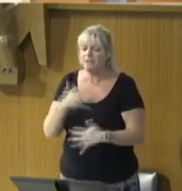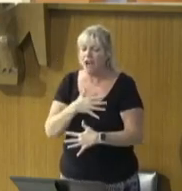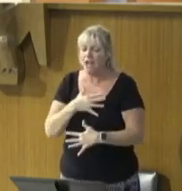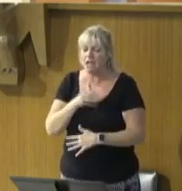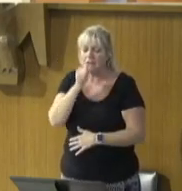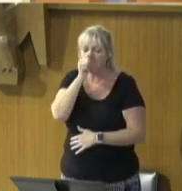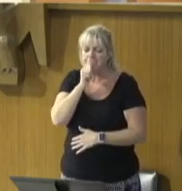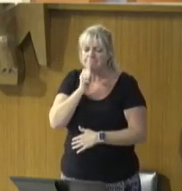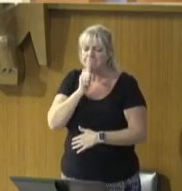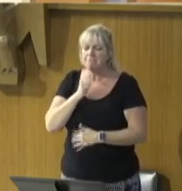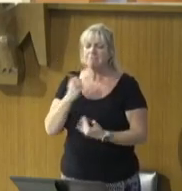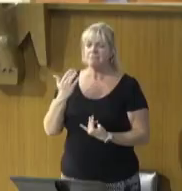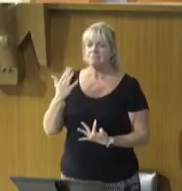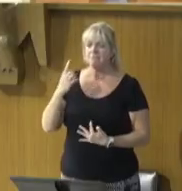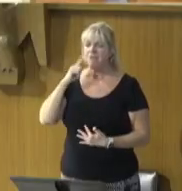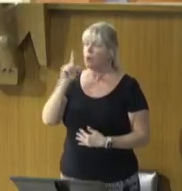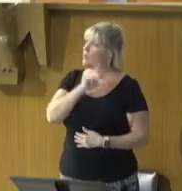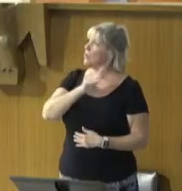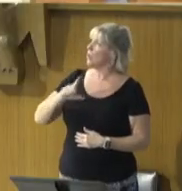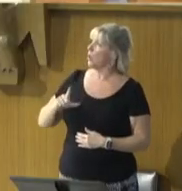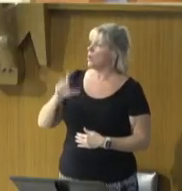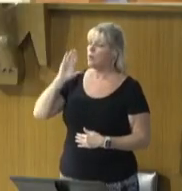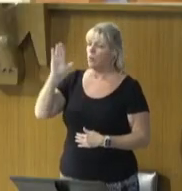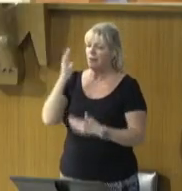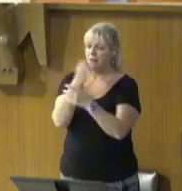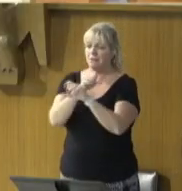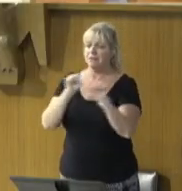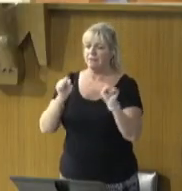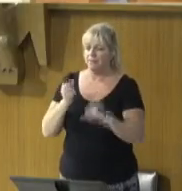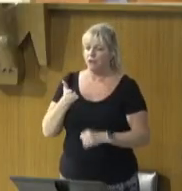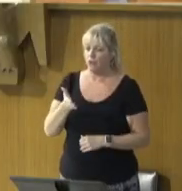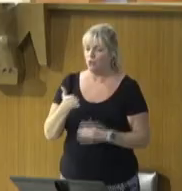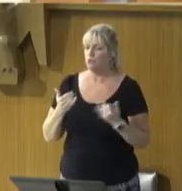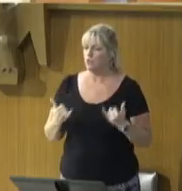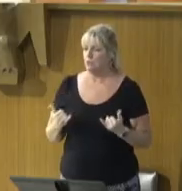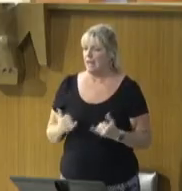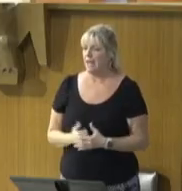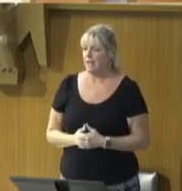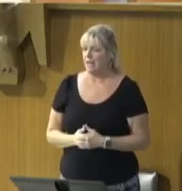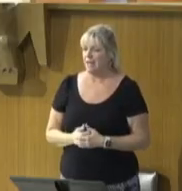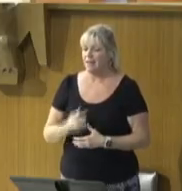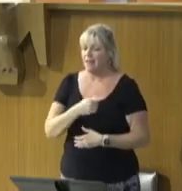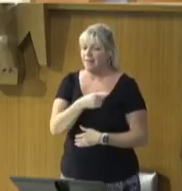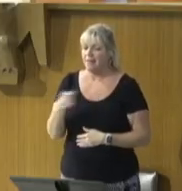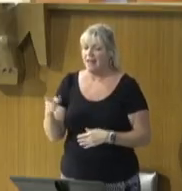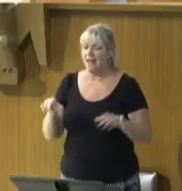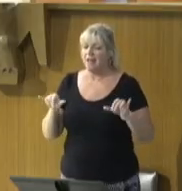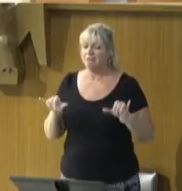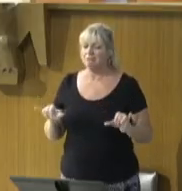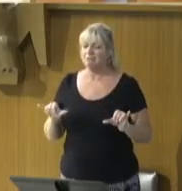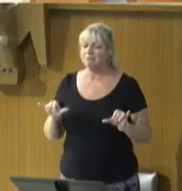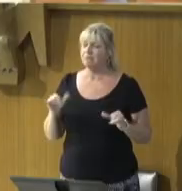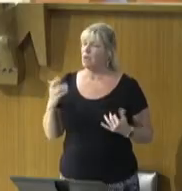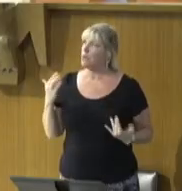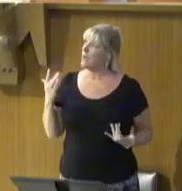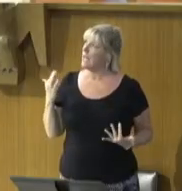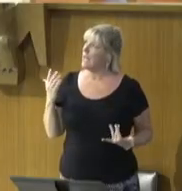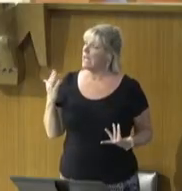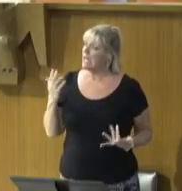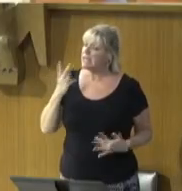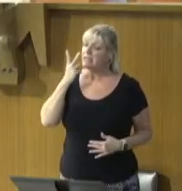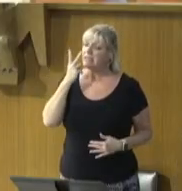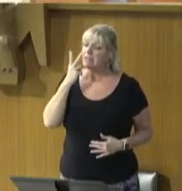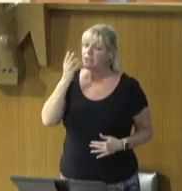the deliverance that the Lord will accomplish for you today. They are to keep vigil, to wait and see.